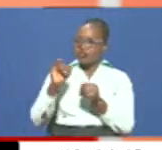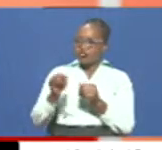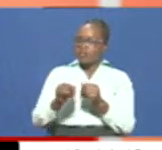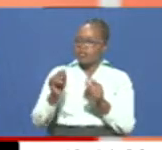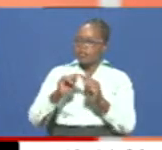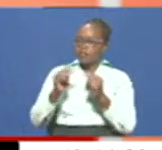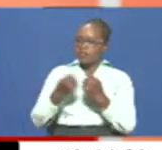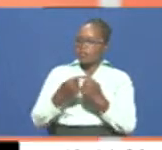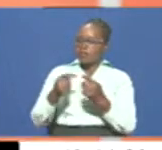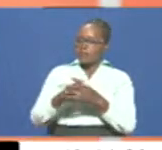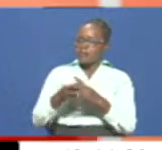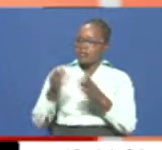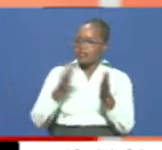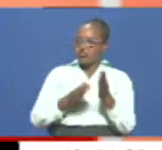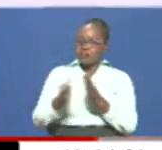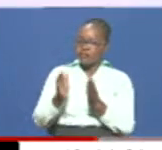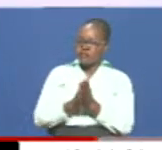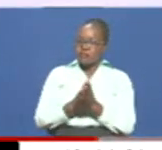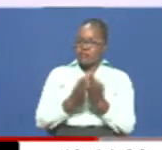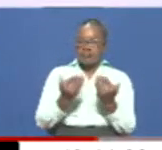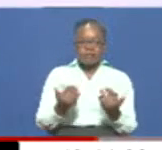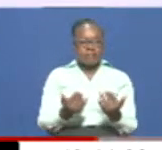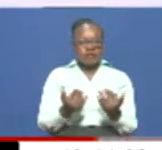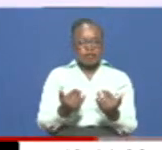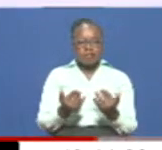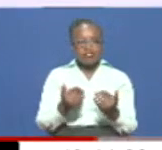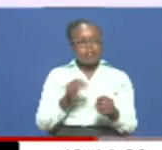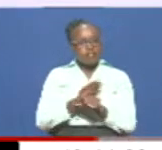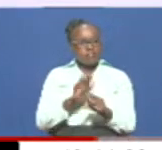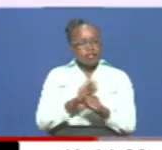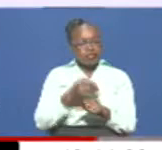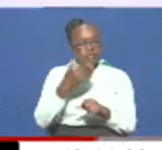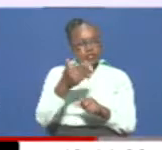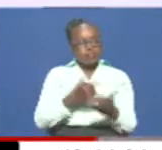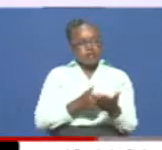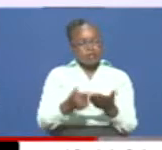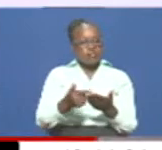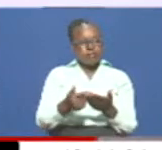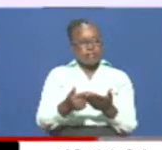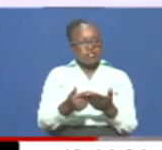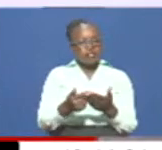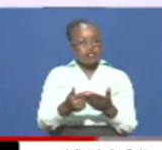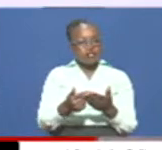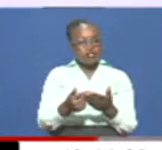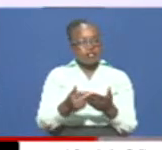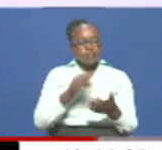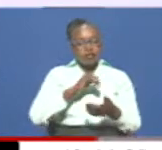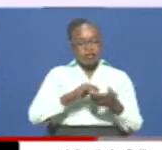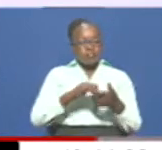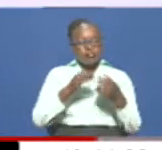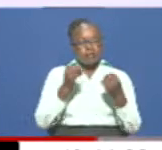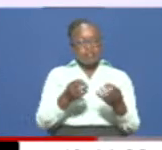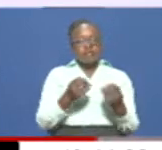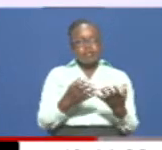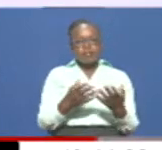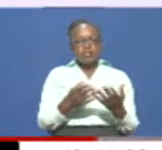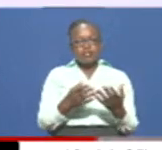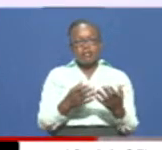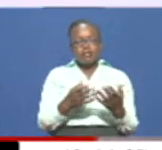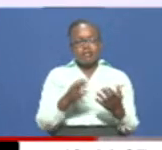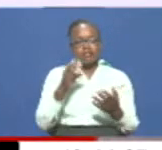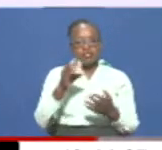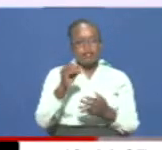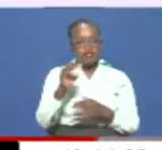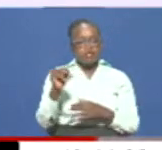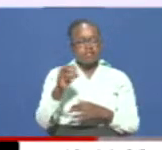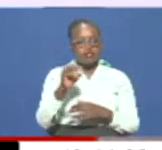Okay. We're going to be having a lot in the coming weeks, of course, a lot of engagement in regards to the Commonwealth Games, because at least